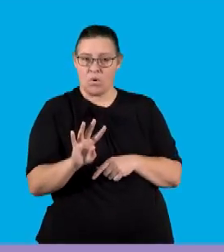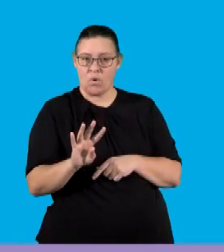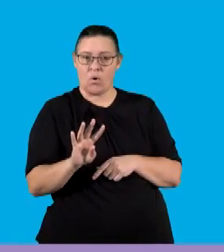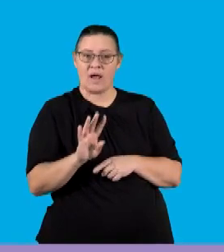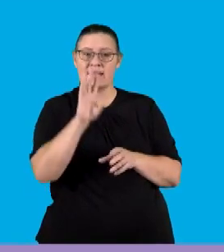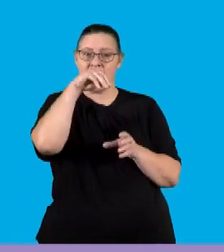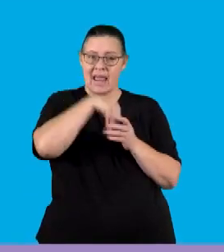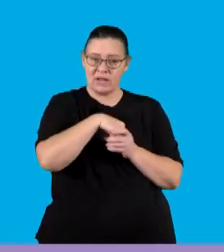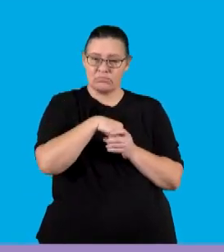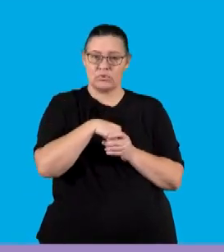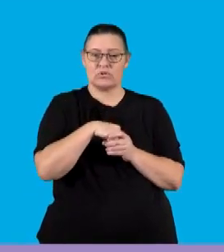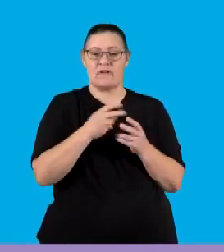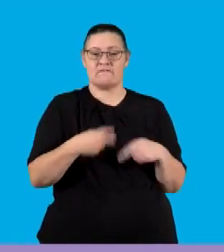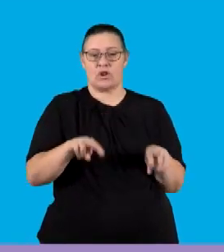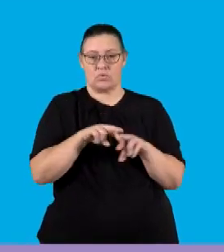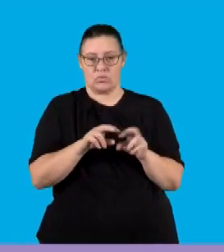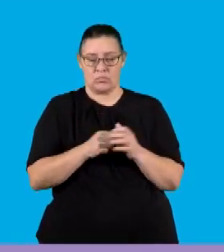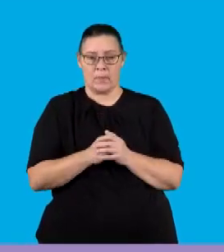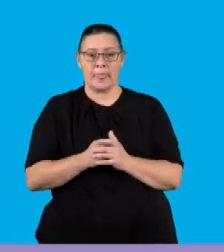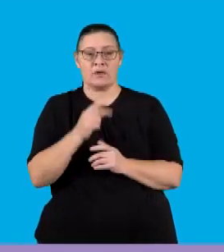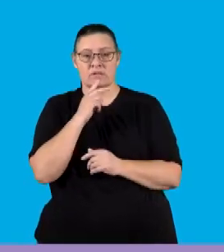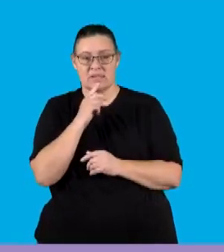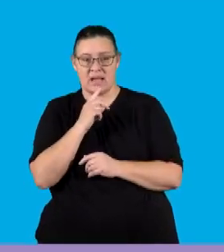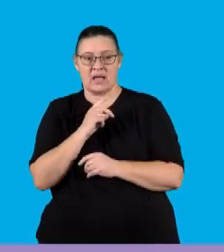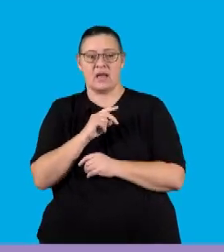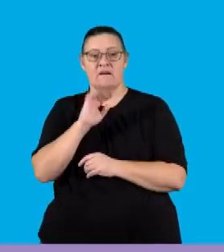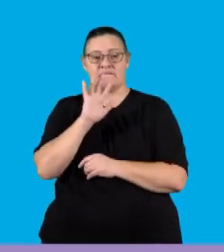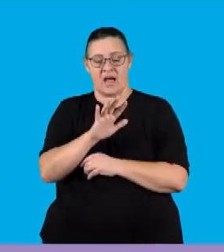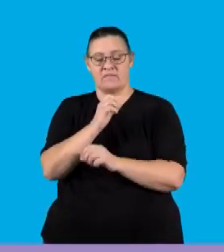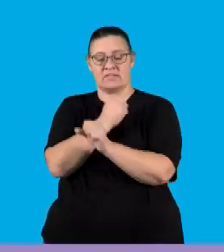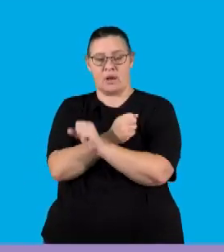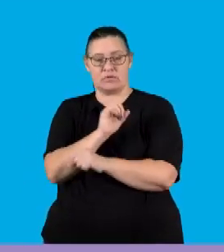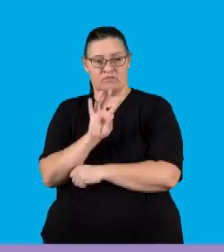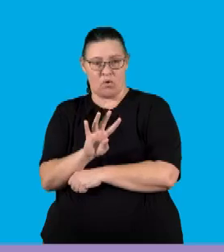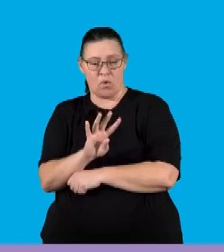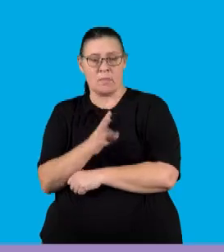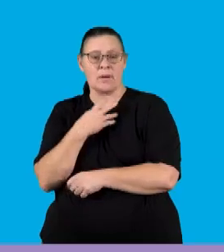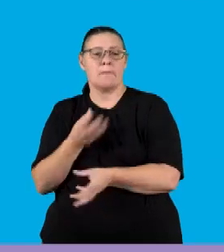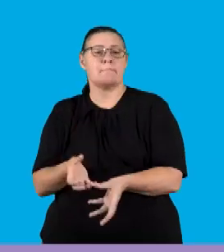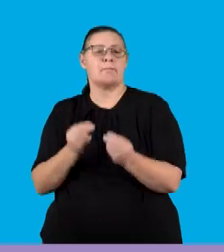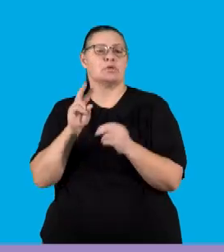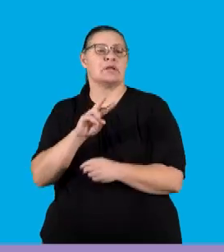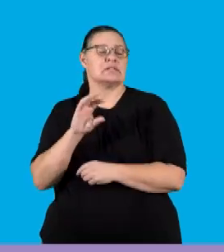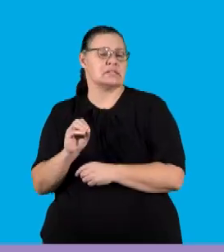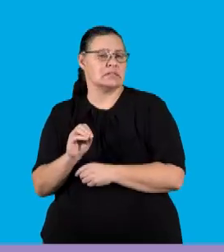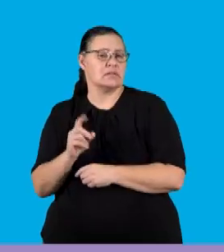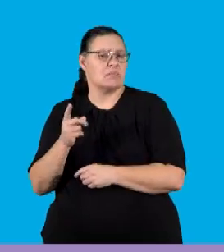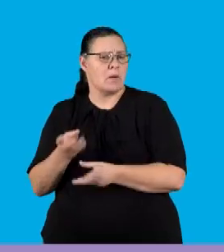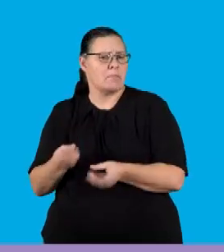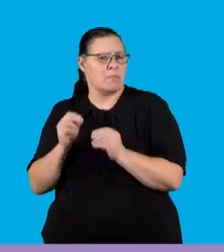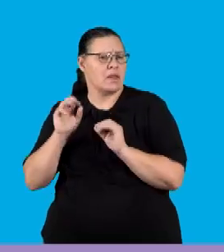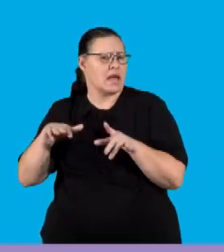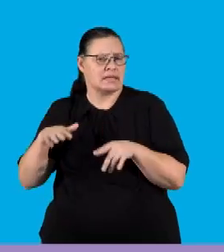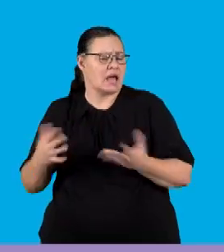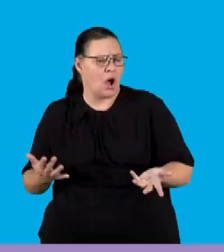as an input value. So when we say 5 multiplied by 4, that gives us 20. Now how are we going to get to